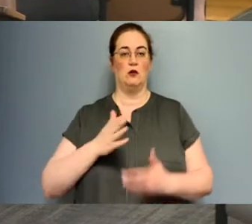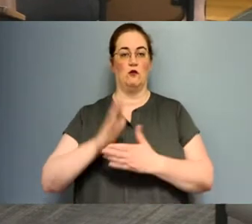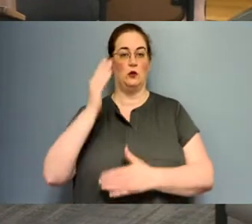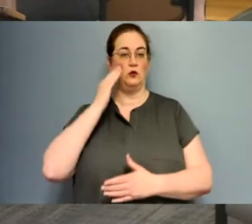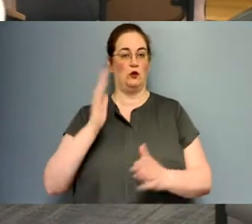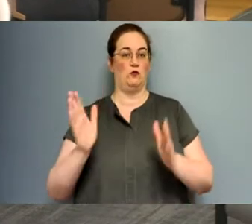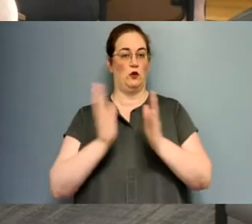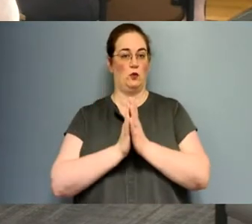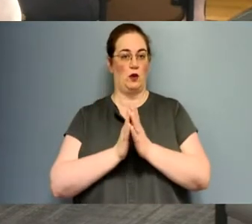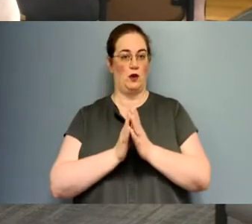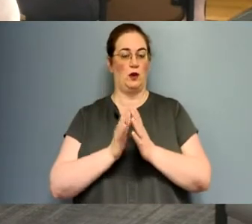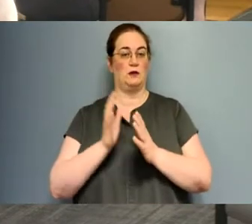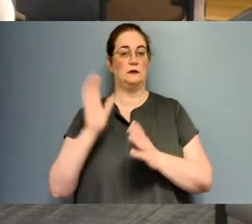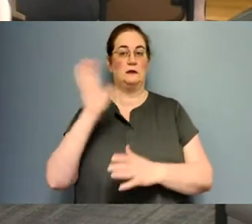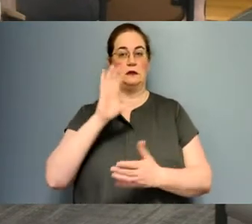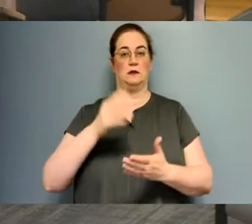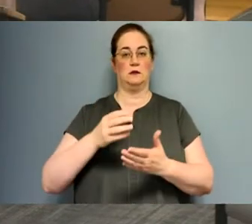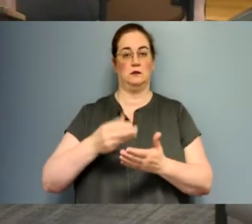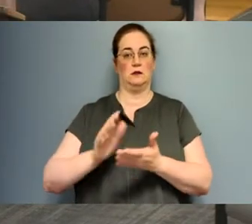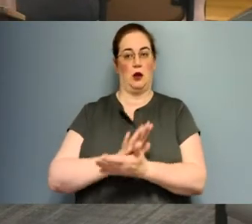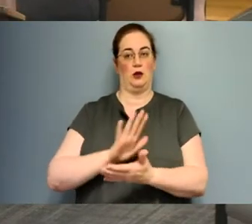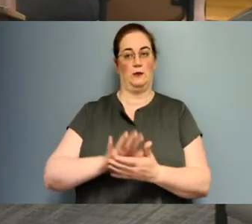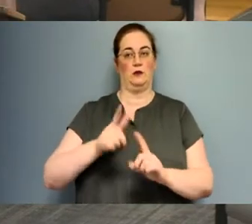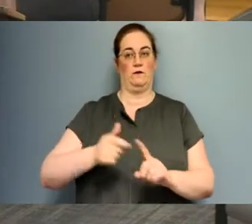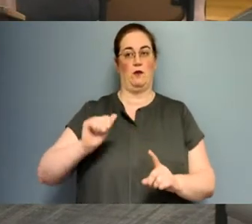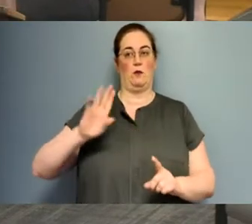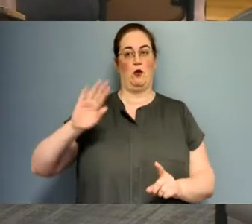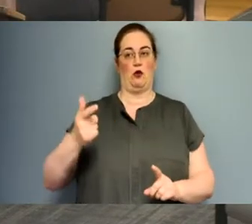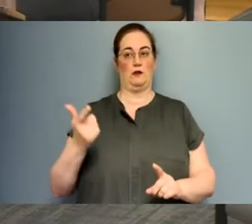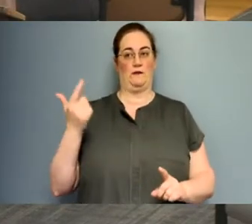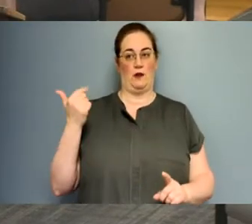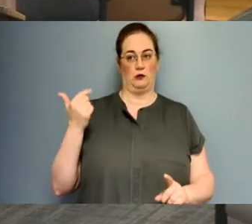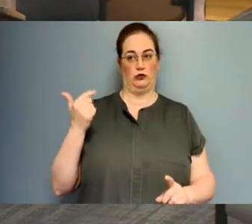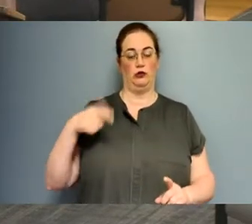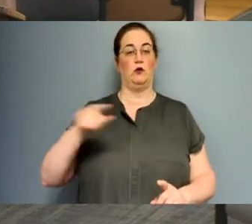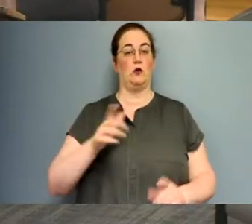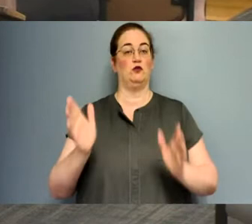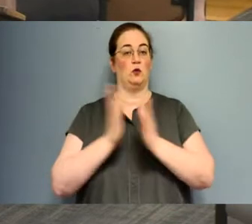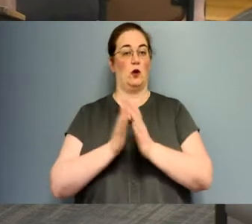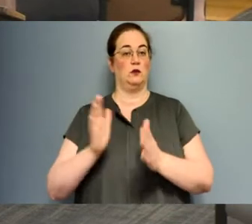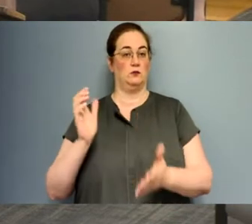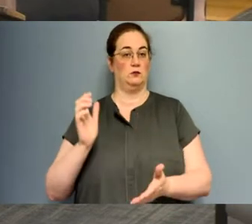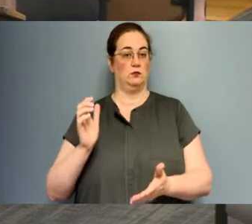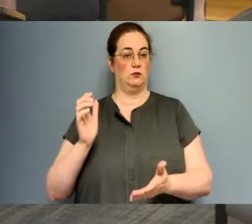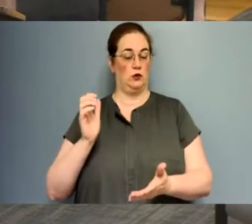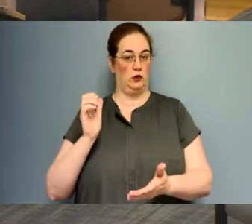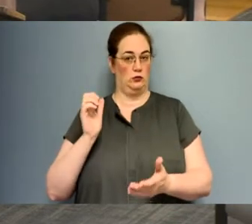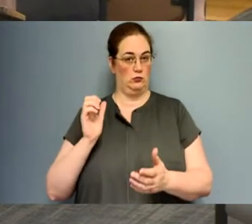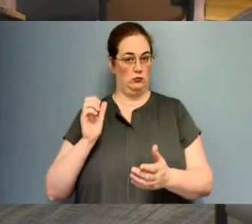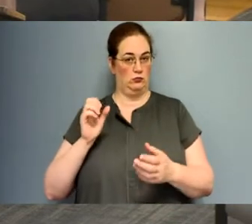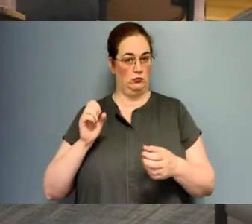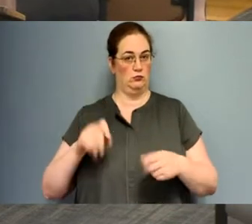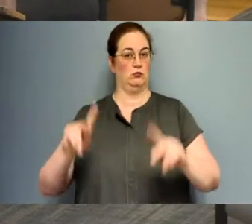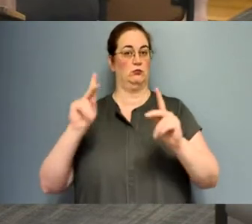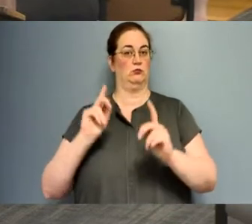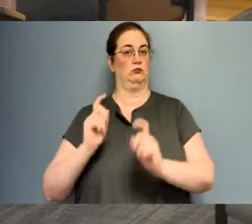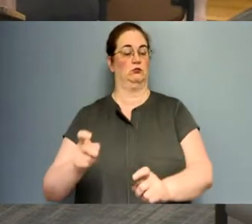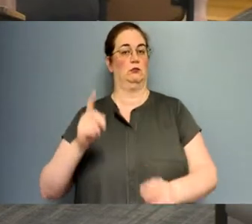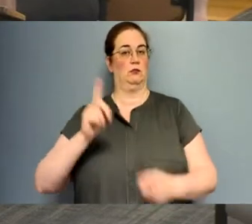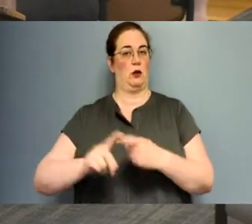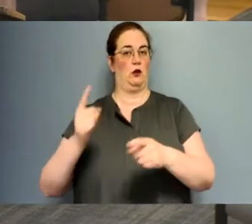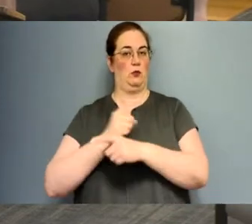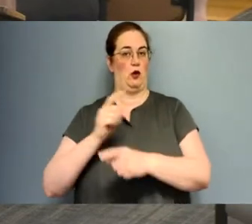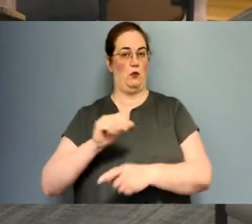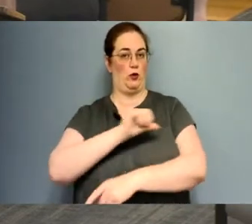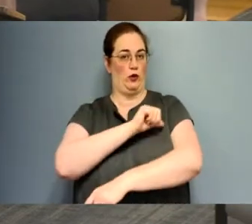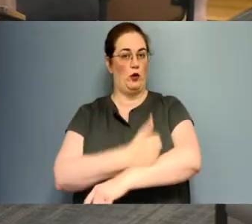requests made seeking documents from August of last year. These requests have been granted by the proper authorities, but now